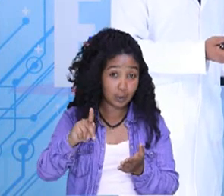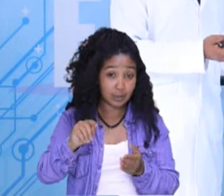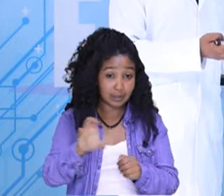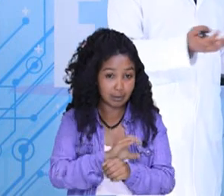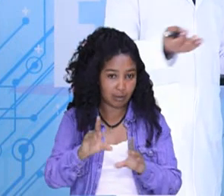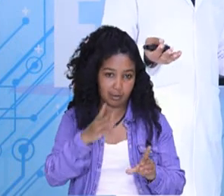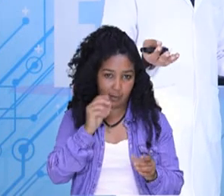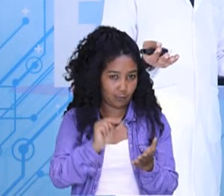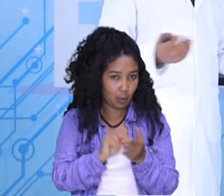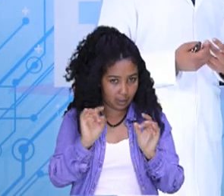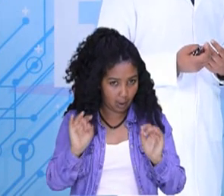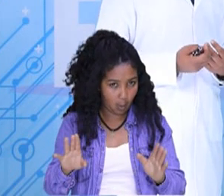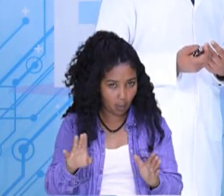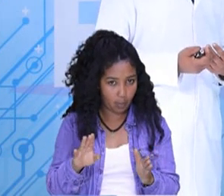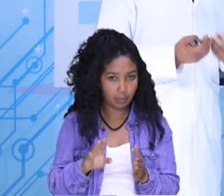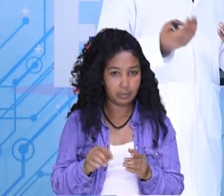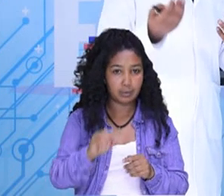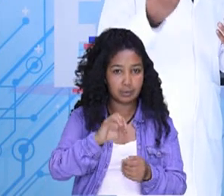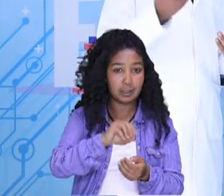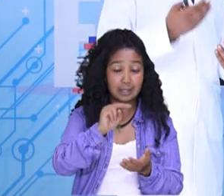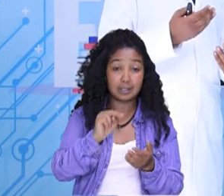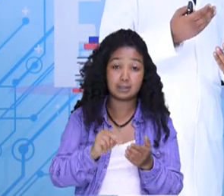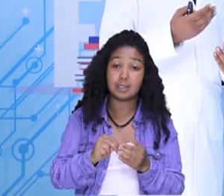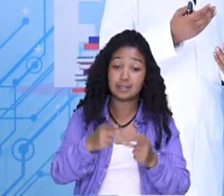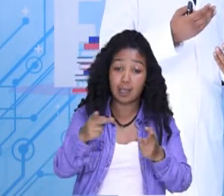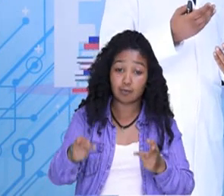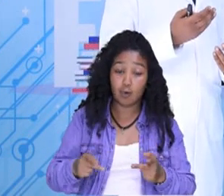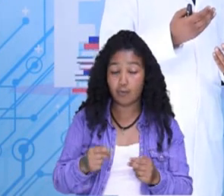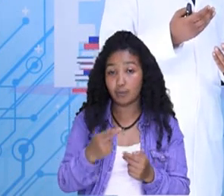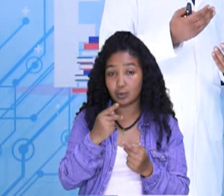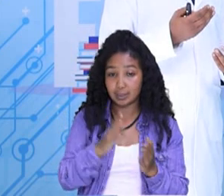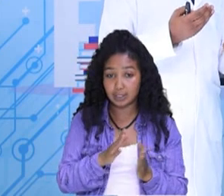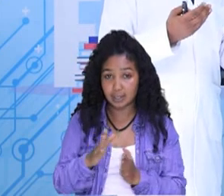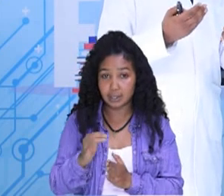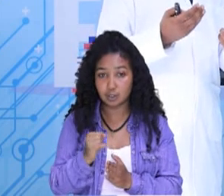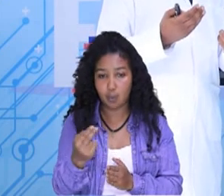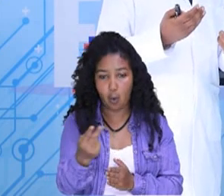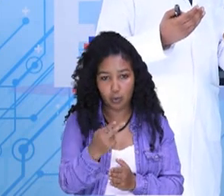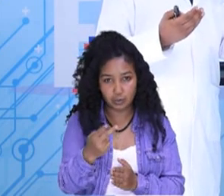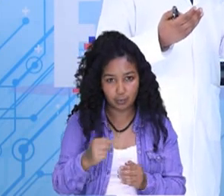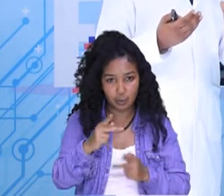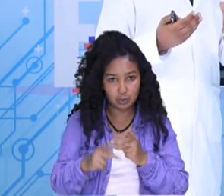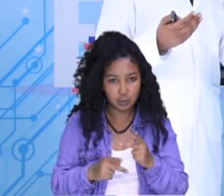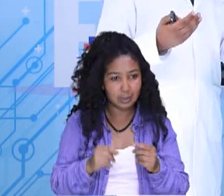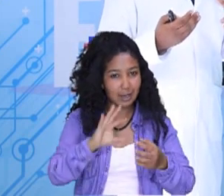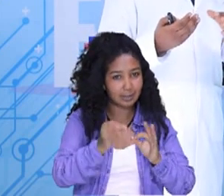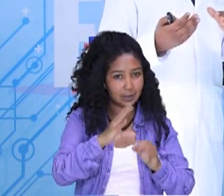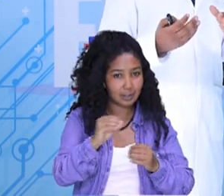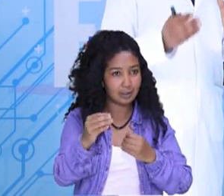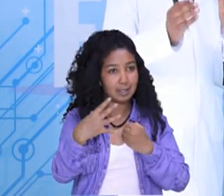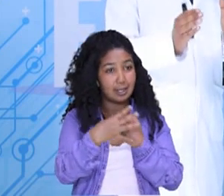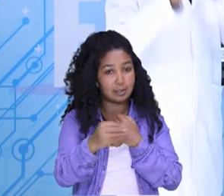prokaryotic cells doesn't have nucleus, and the site of protein synthesis, both processes, transcription